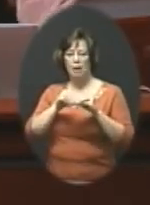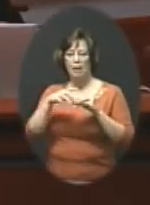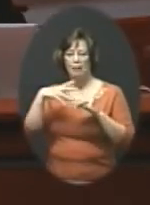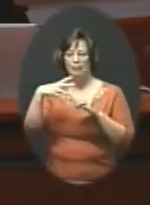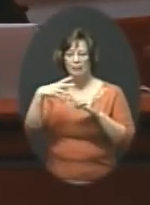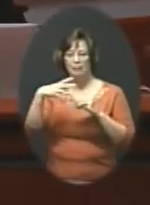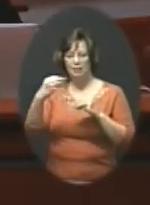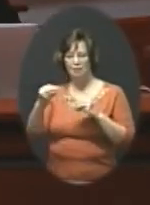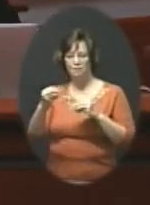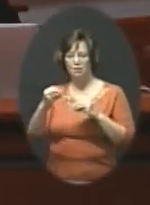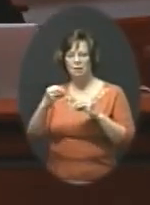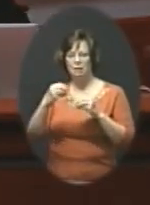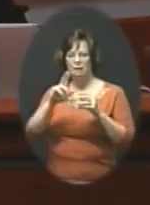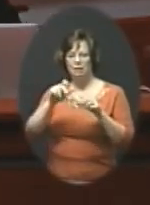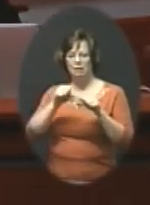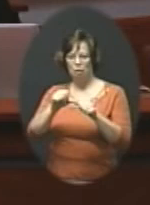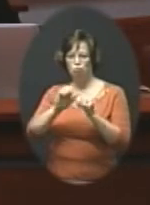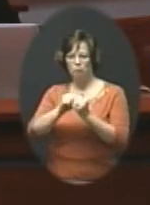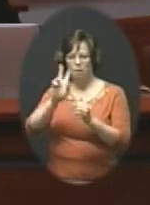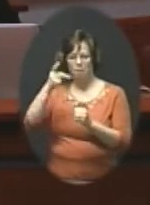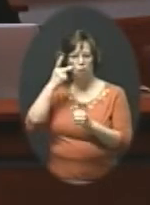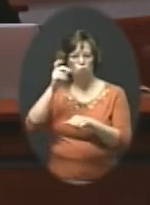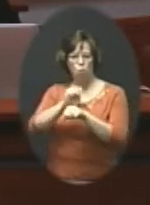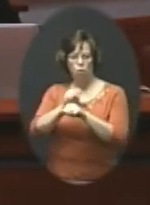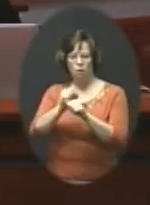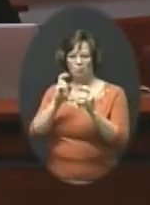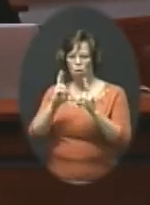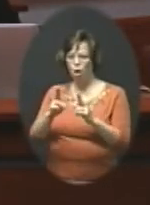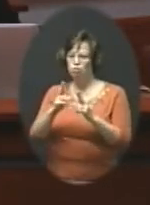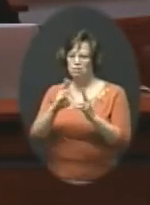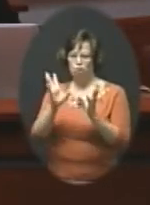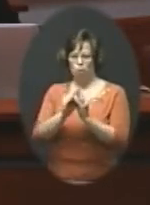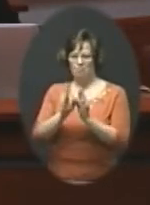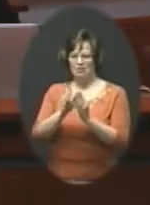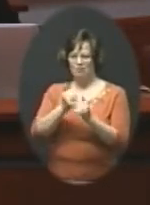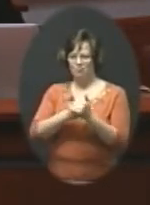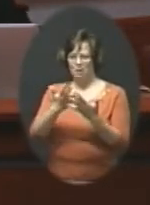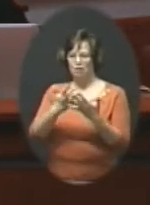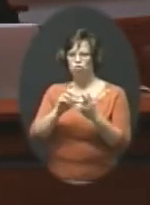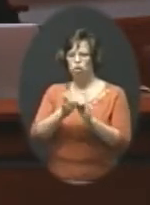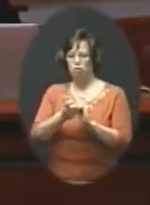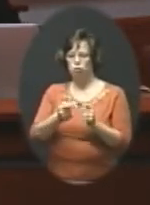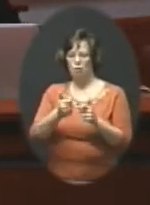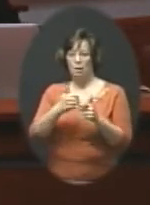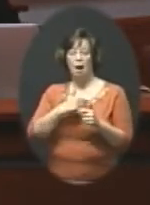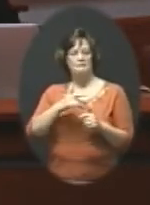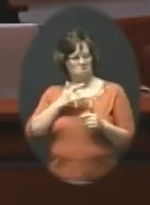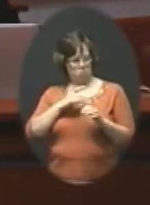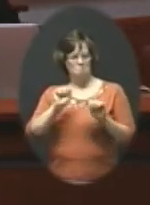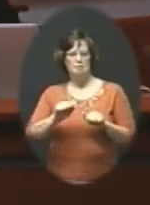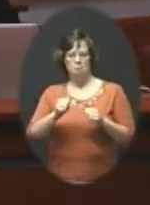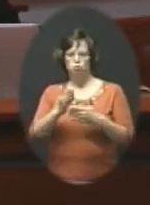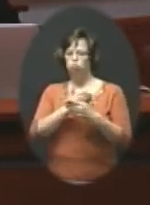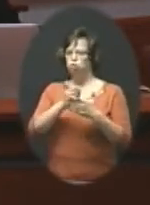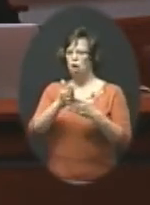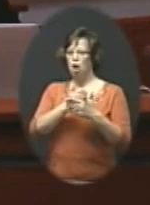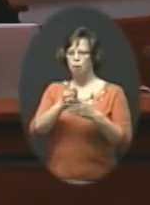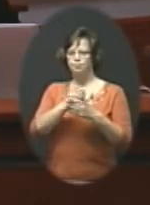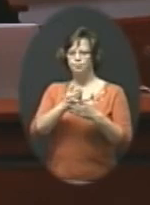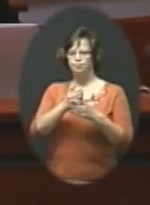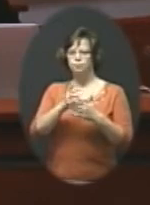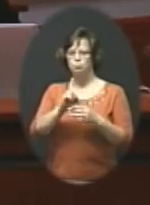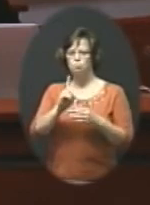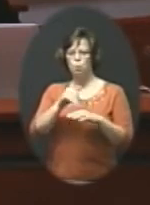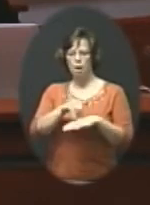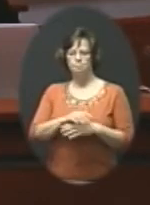political workings in the hallways and in their committees, everything changes quickly. But yes, I feel like we've been able to share and where we are.